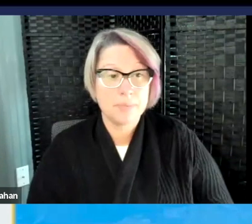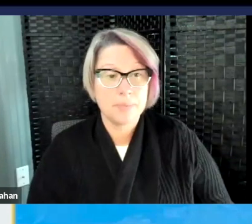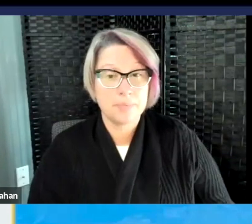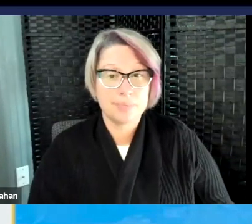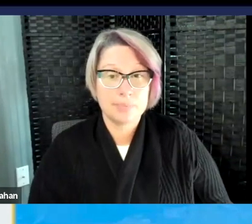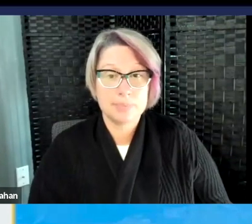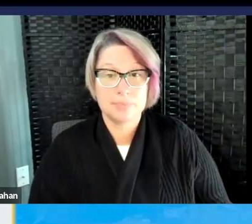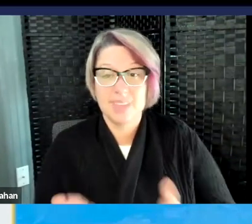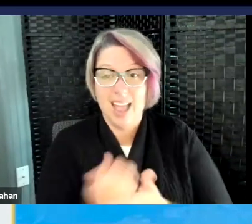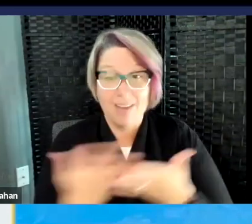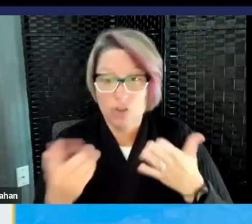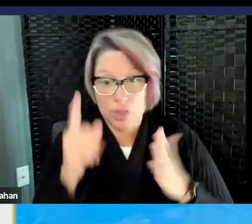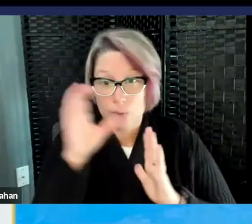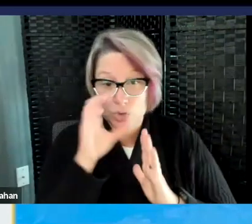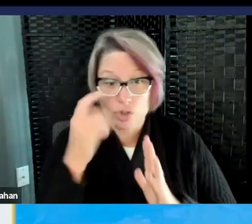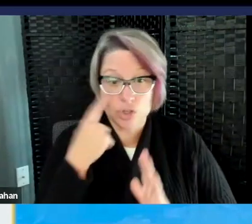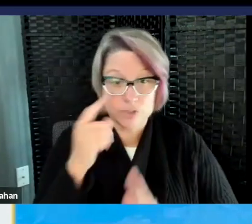Everything that you search for